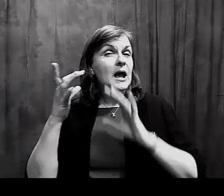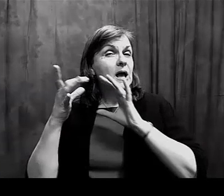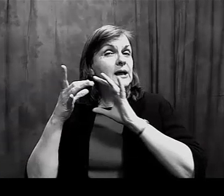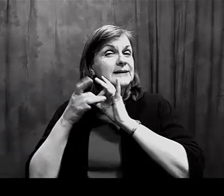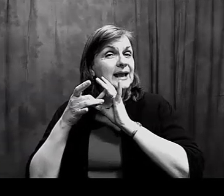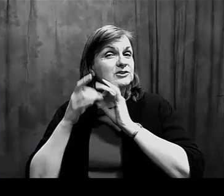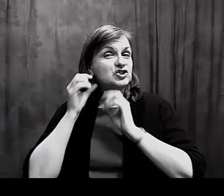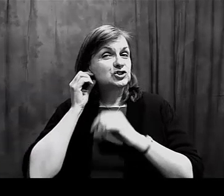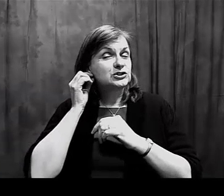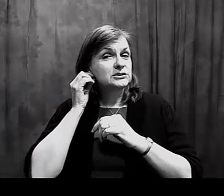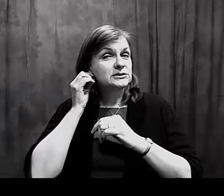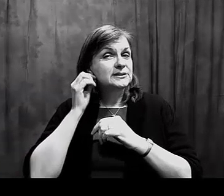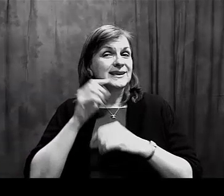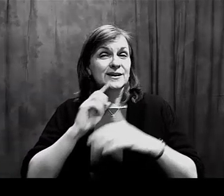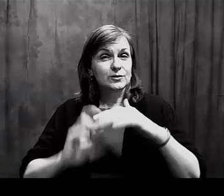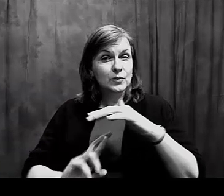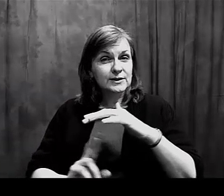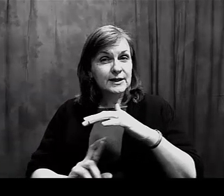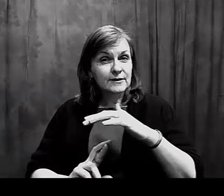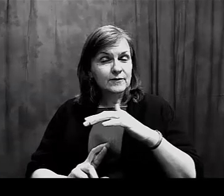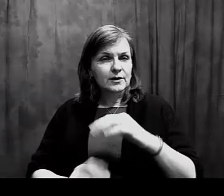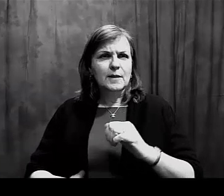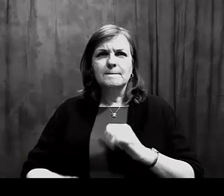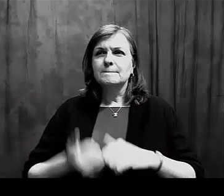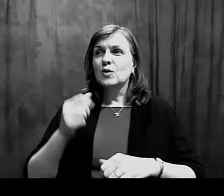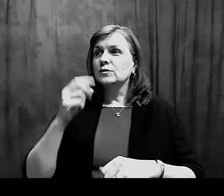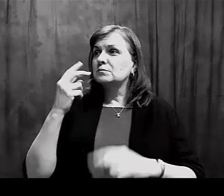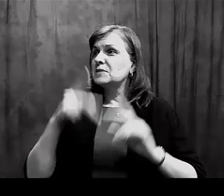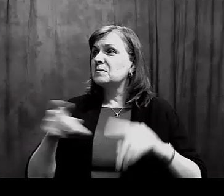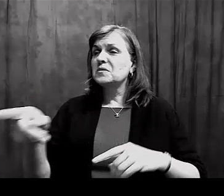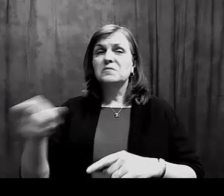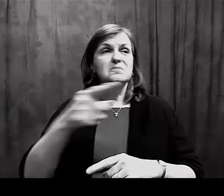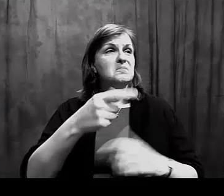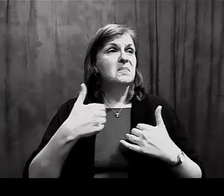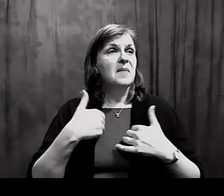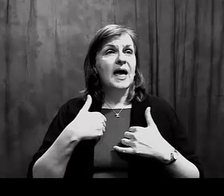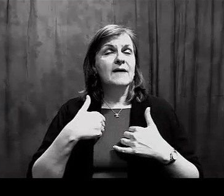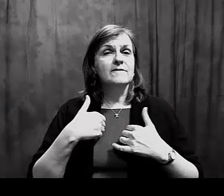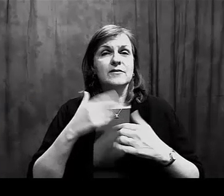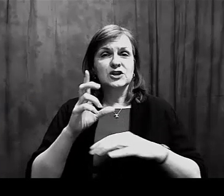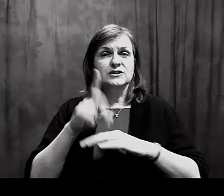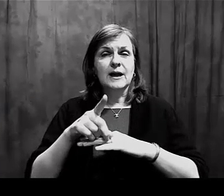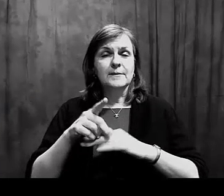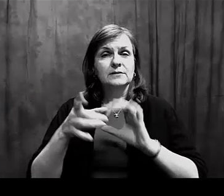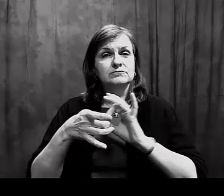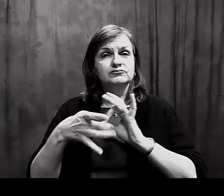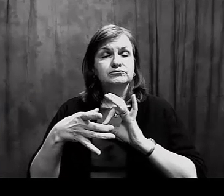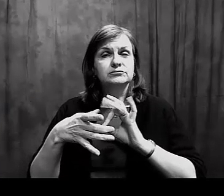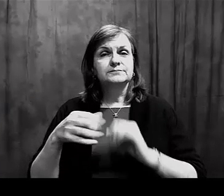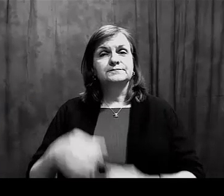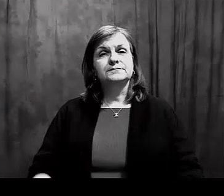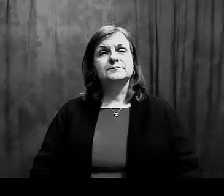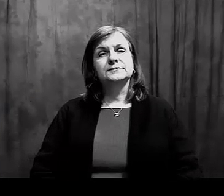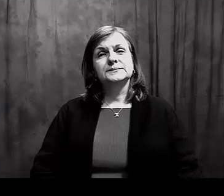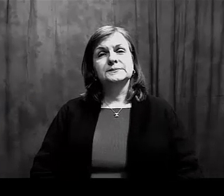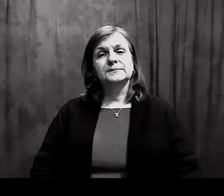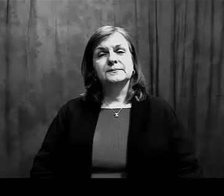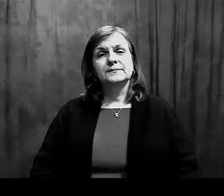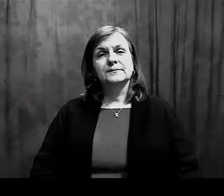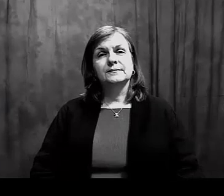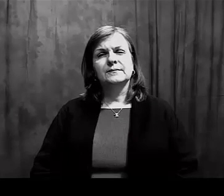The attached earlobe you might think of is actually being recessive. Most of the earlobes that we see are